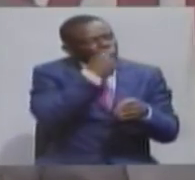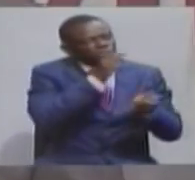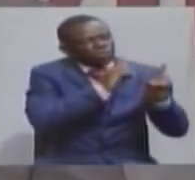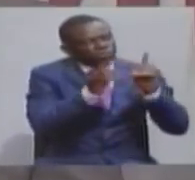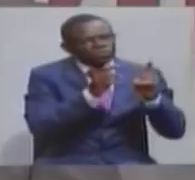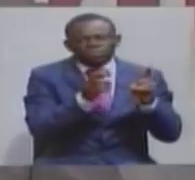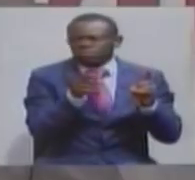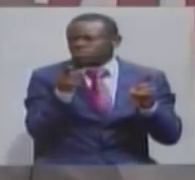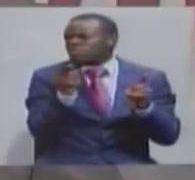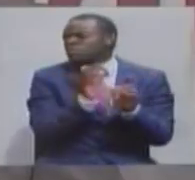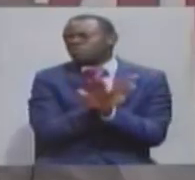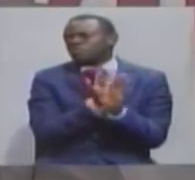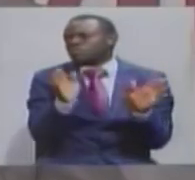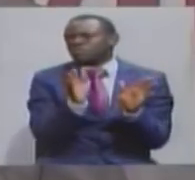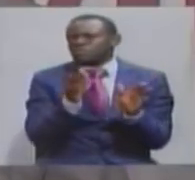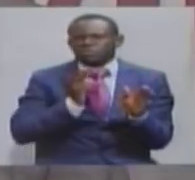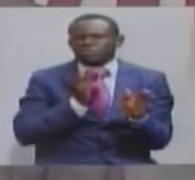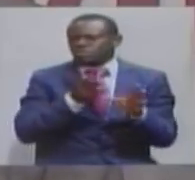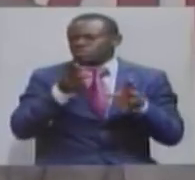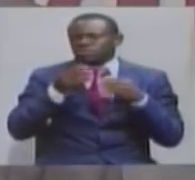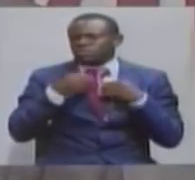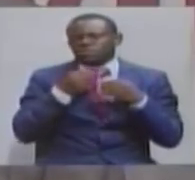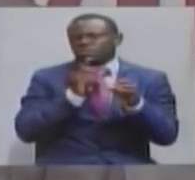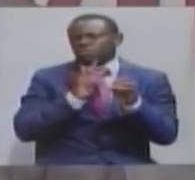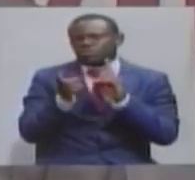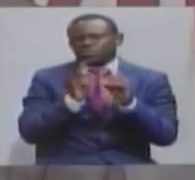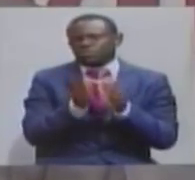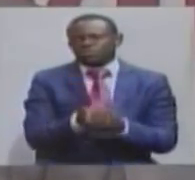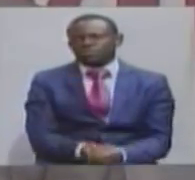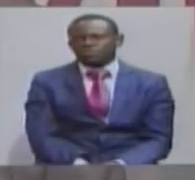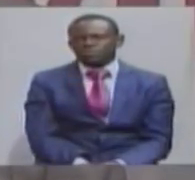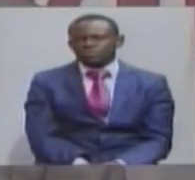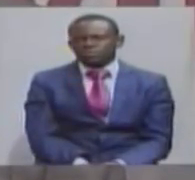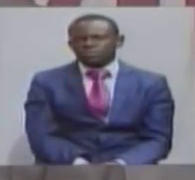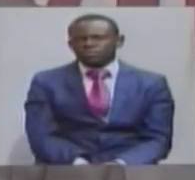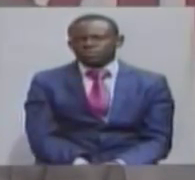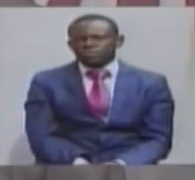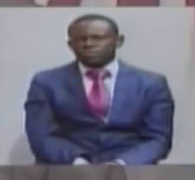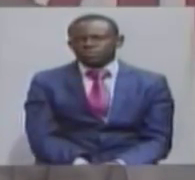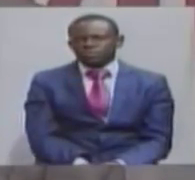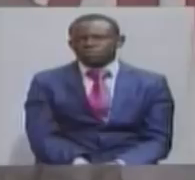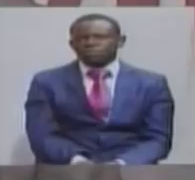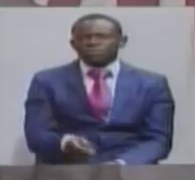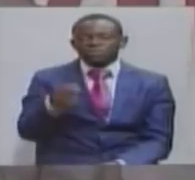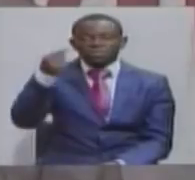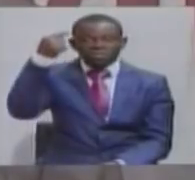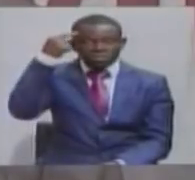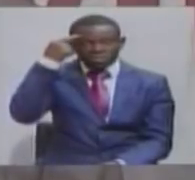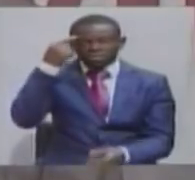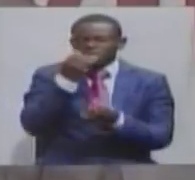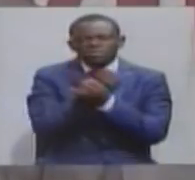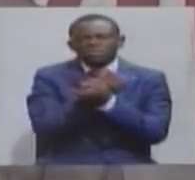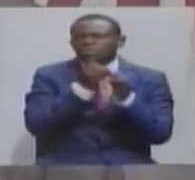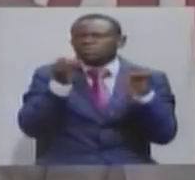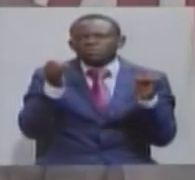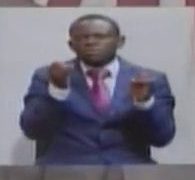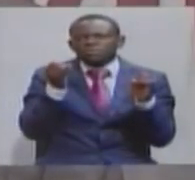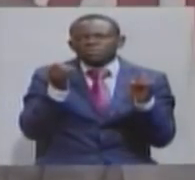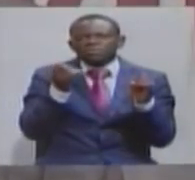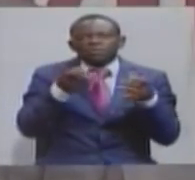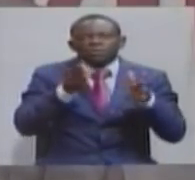The challenge we have, Mr. Zulu, is to demean the stature of Zambia in the eyes of Zambians and also